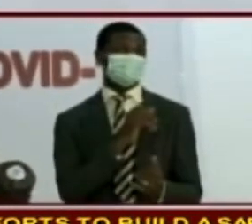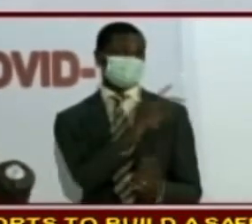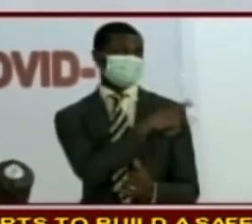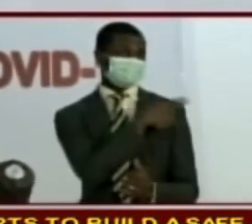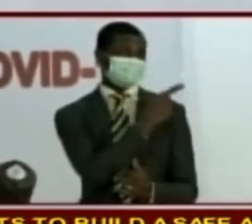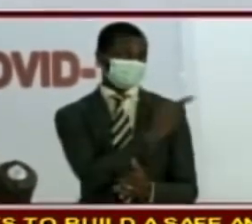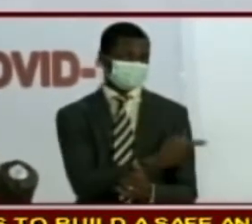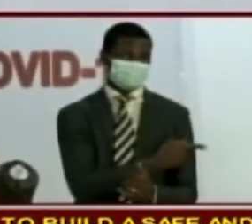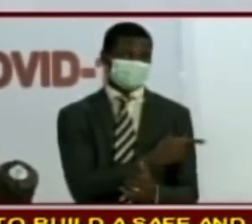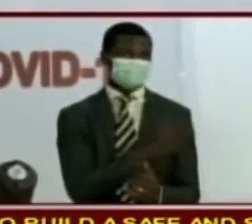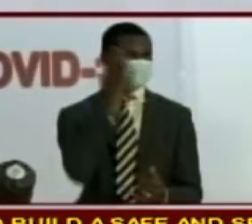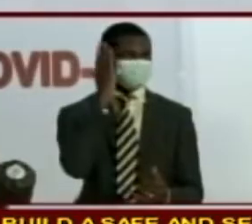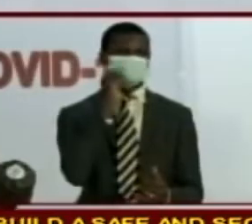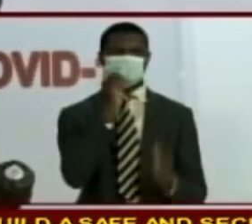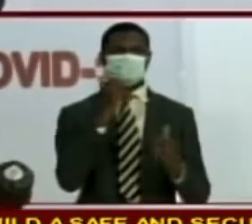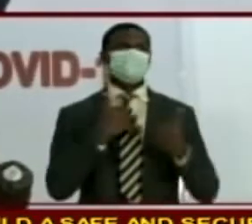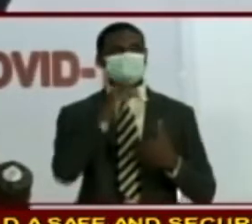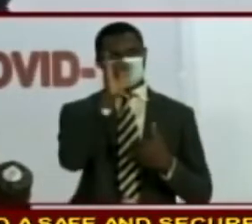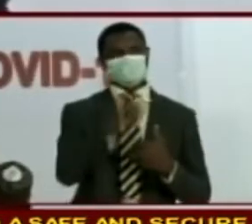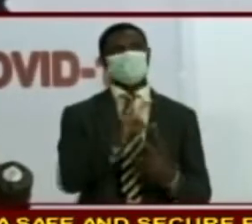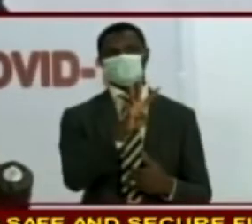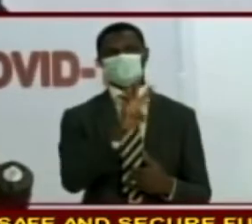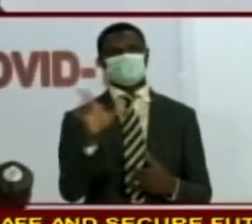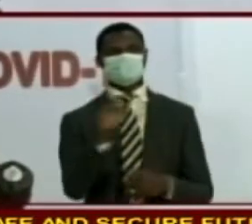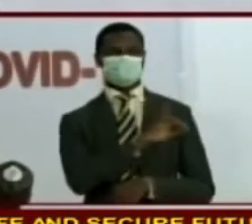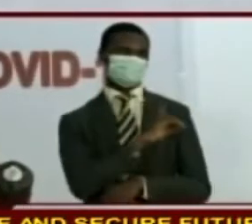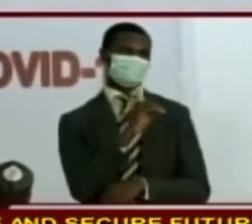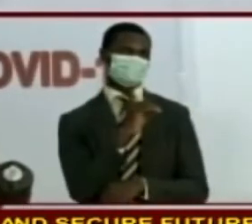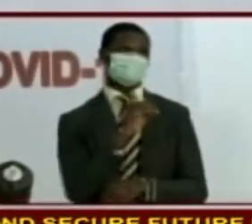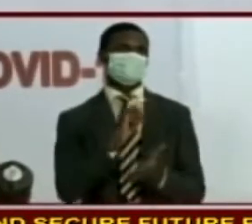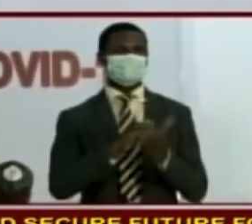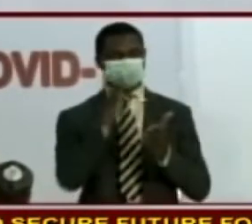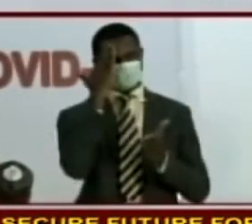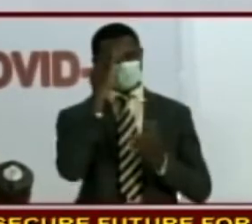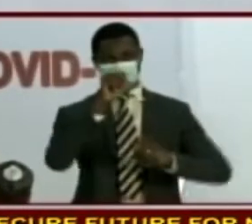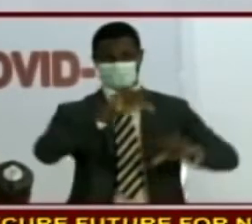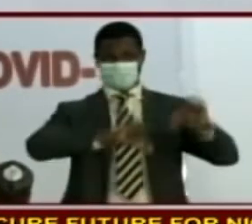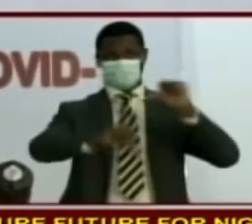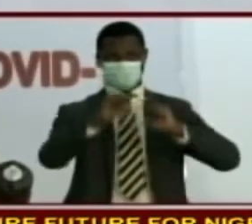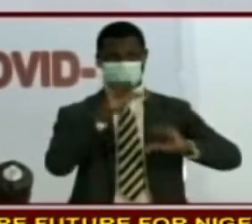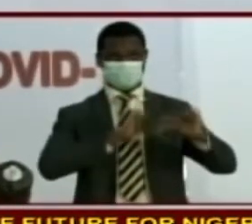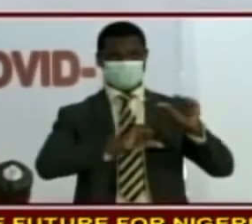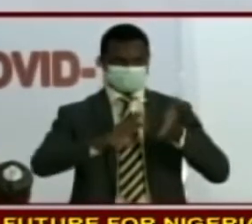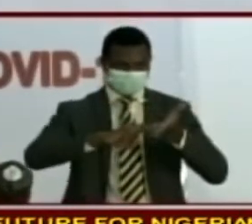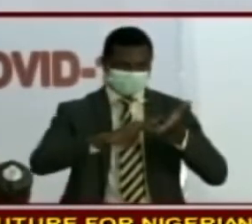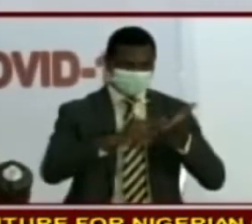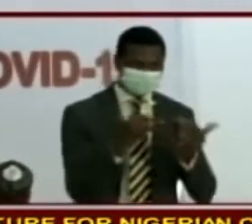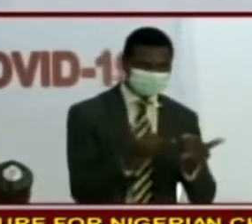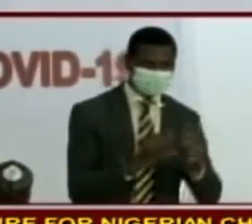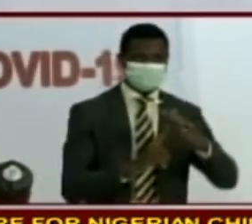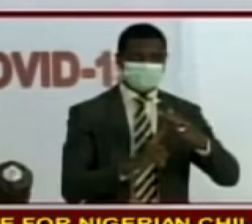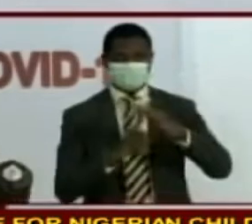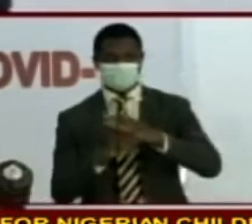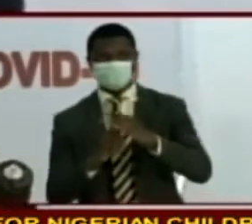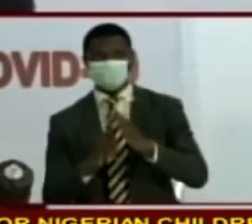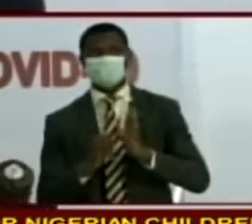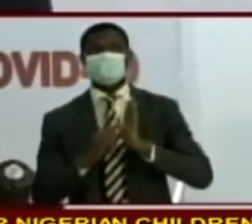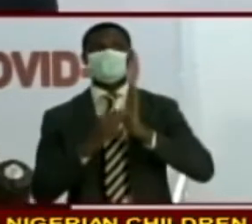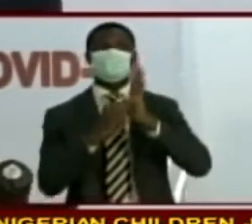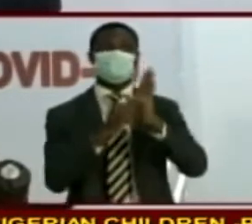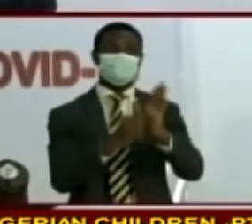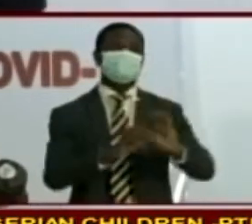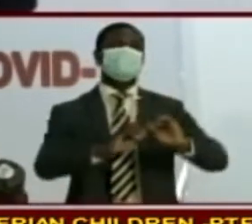45 days. That's the impact of the science coming out now, that the virus is not